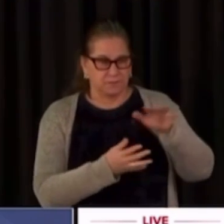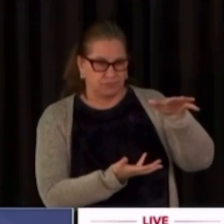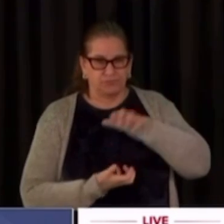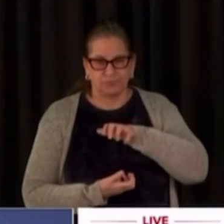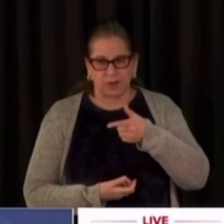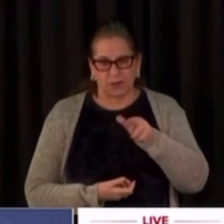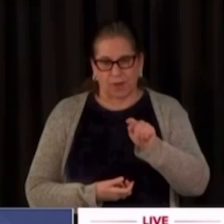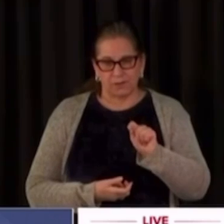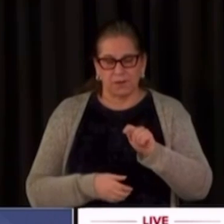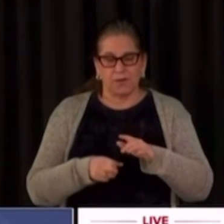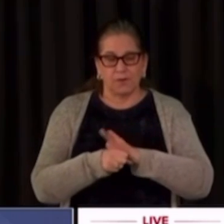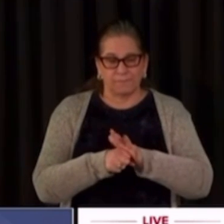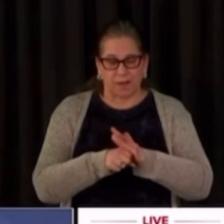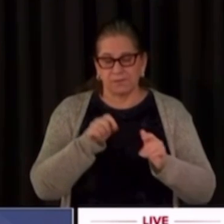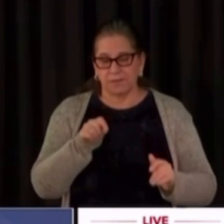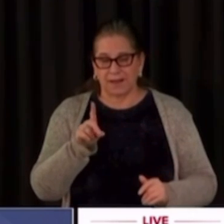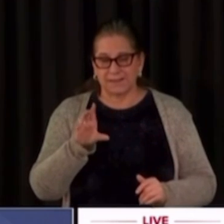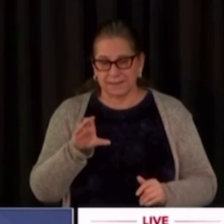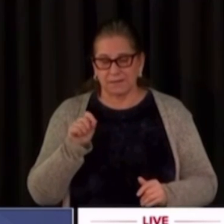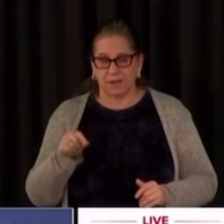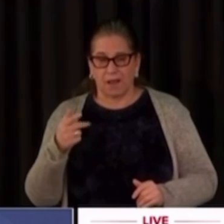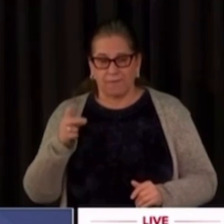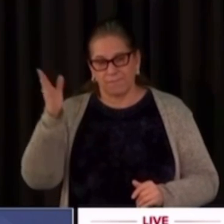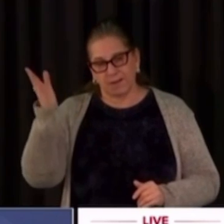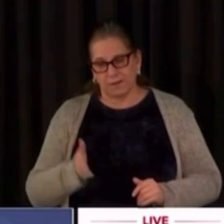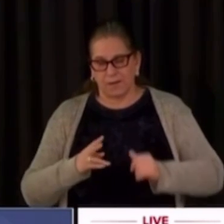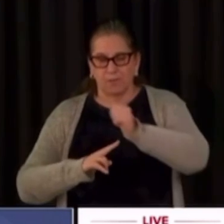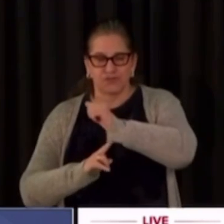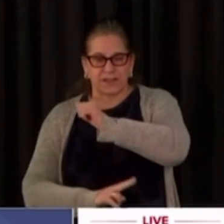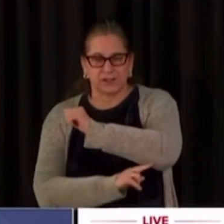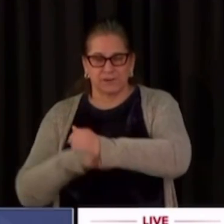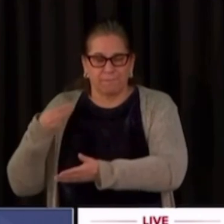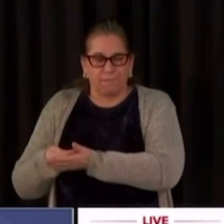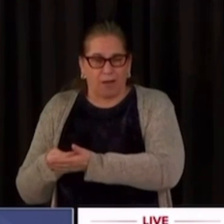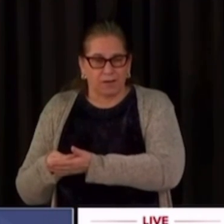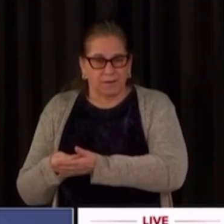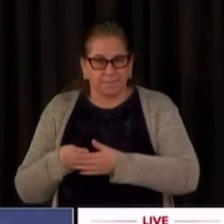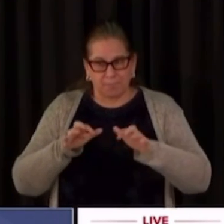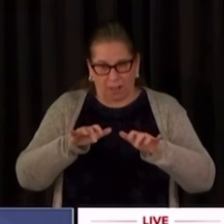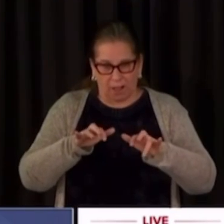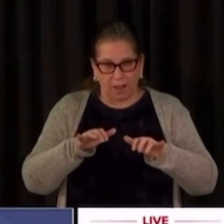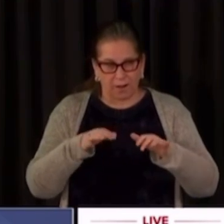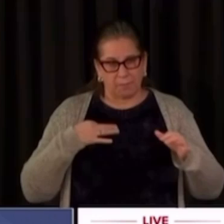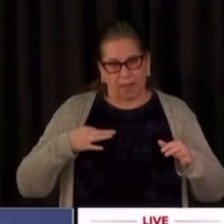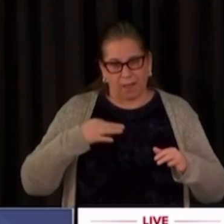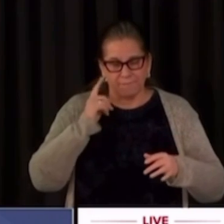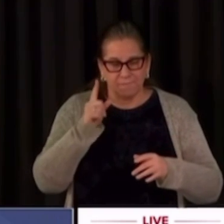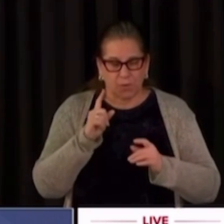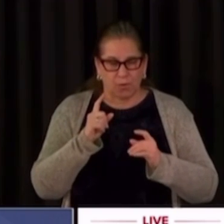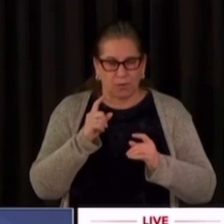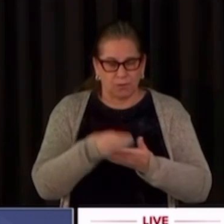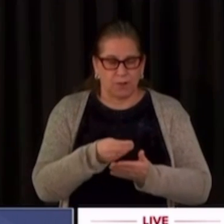coronavirus.dc.gov/Bridge Fund. So if you support entertainment and hospitality in the district and have an audio-visual business, event